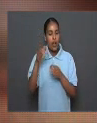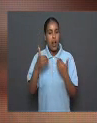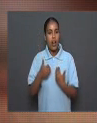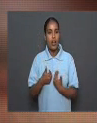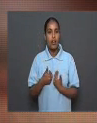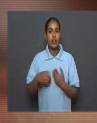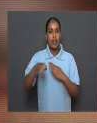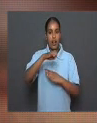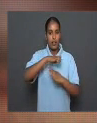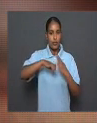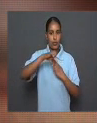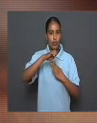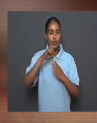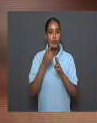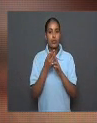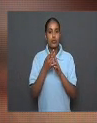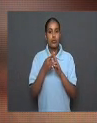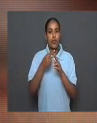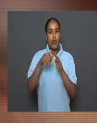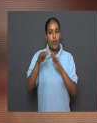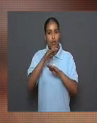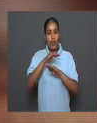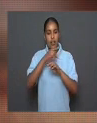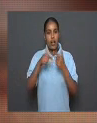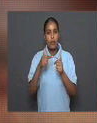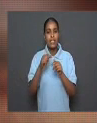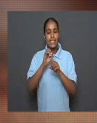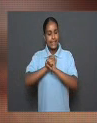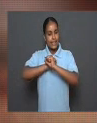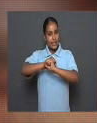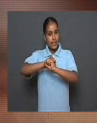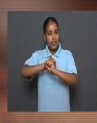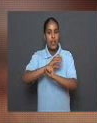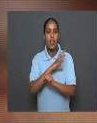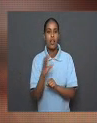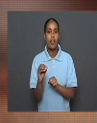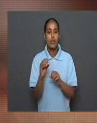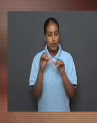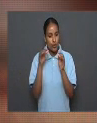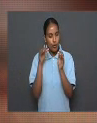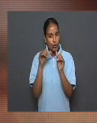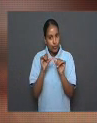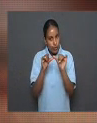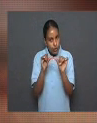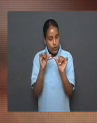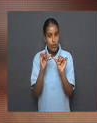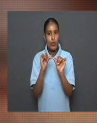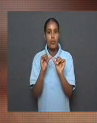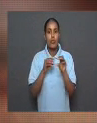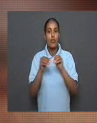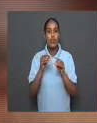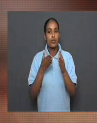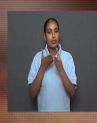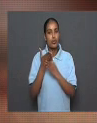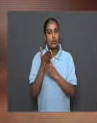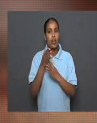allows electrons to overcome the resistance and continue moving through